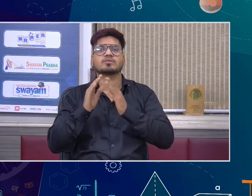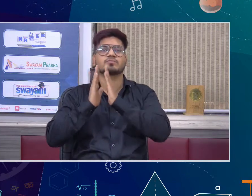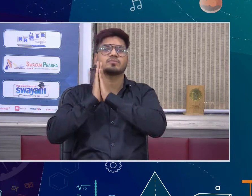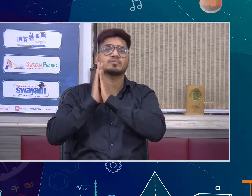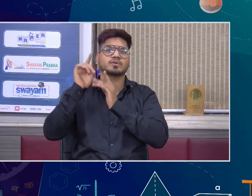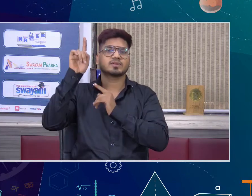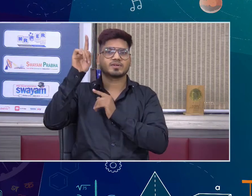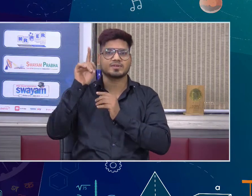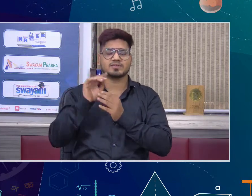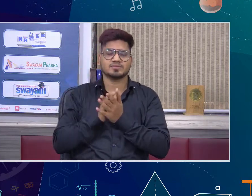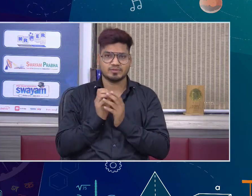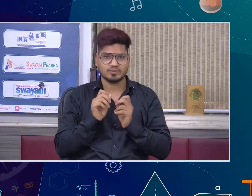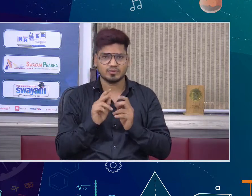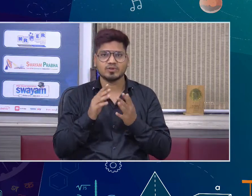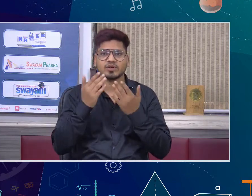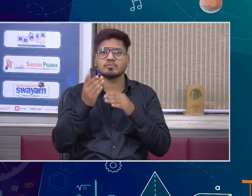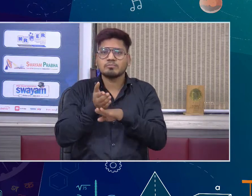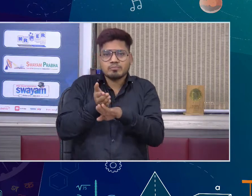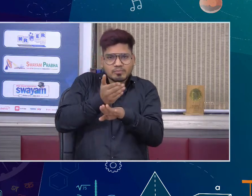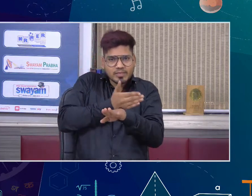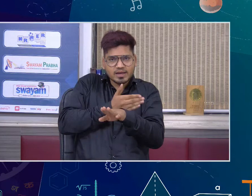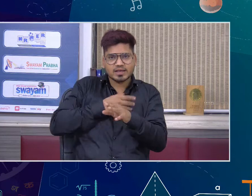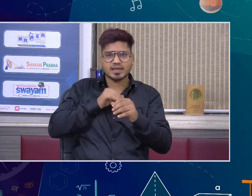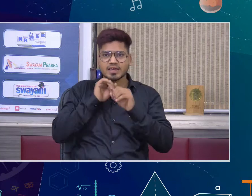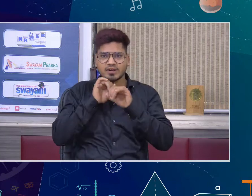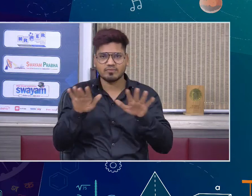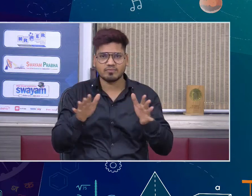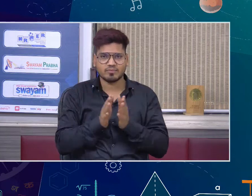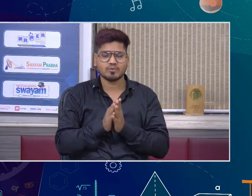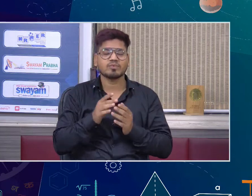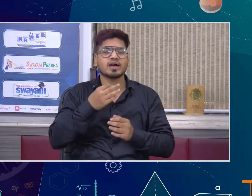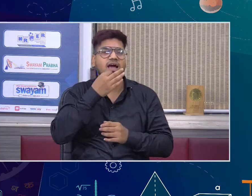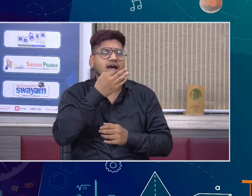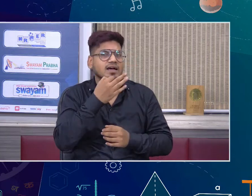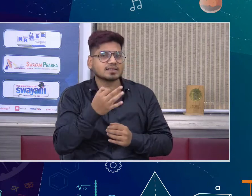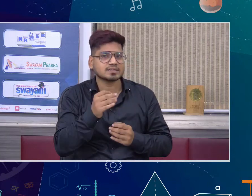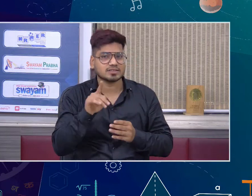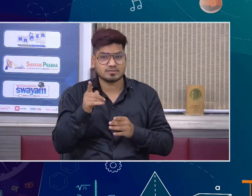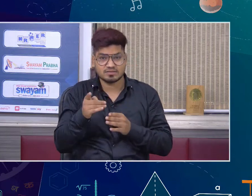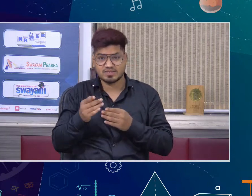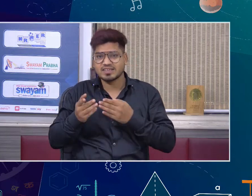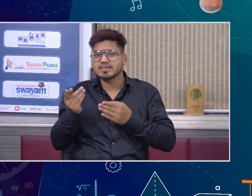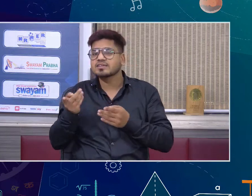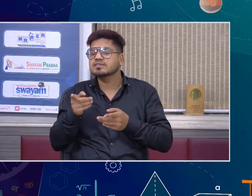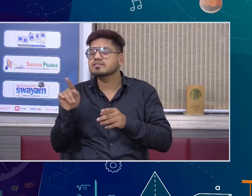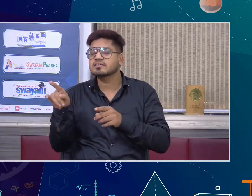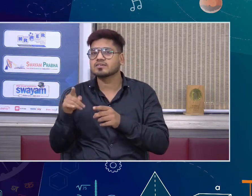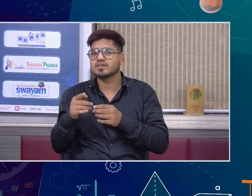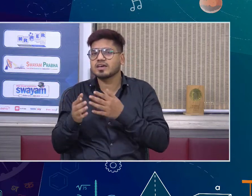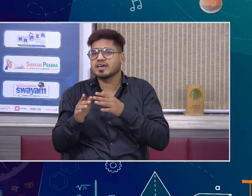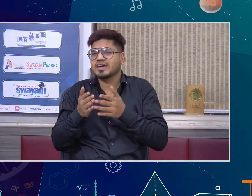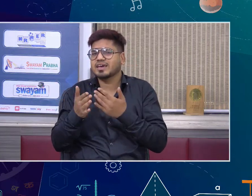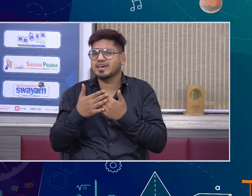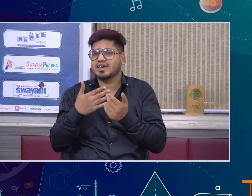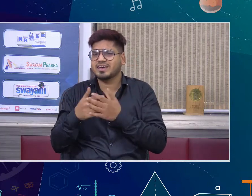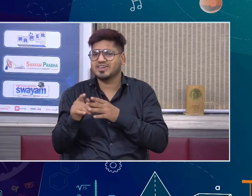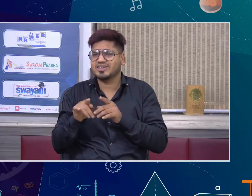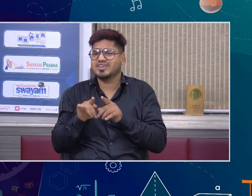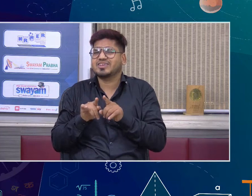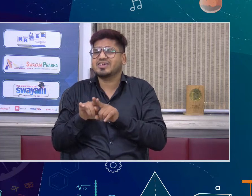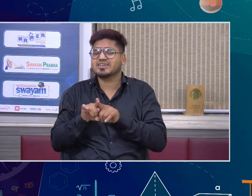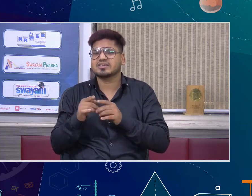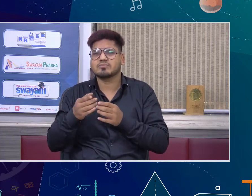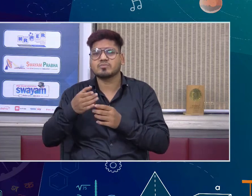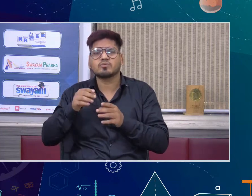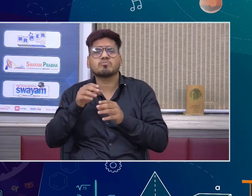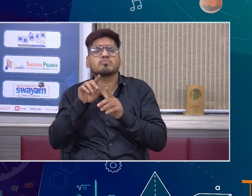discussion. And before talking about this story, I would like to ask our expert, sir, can you just explain the